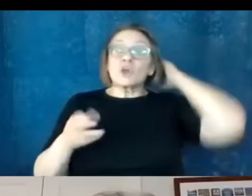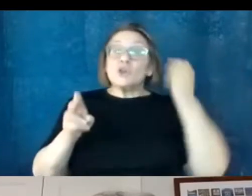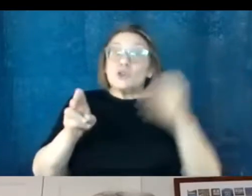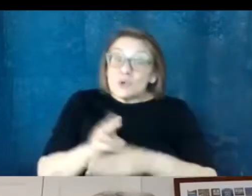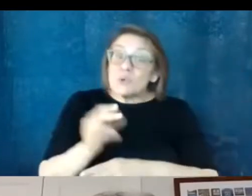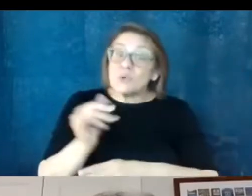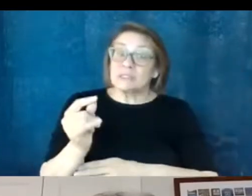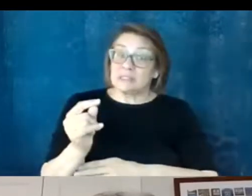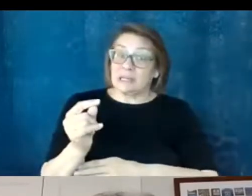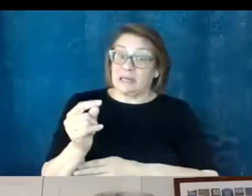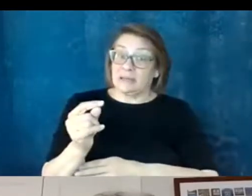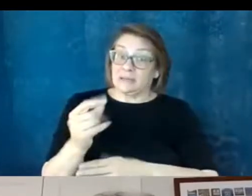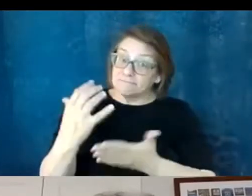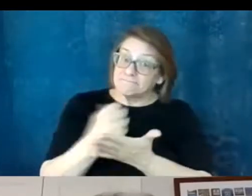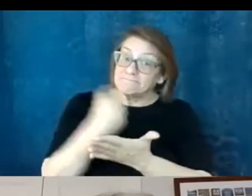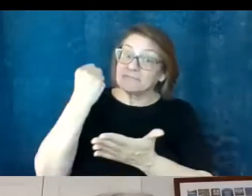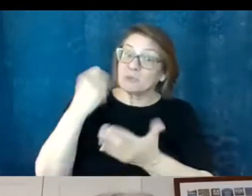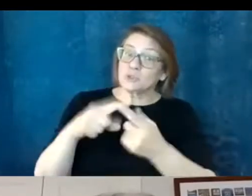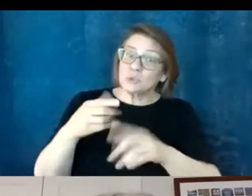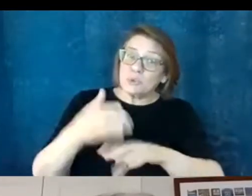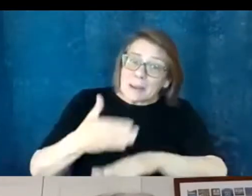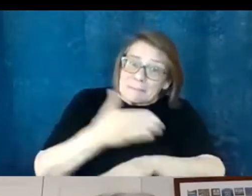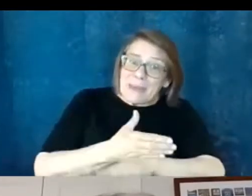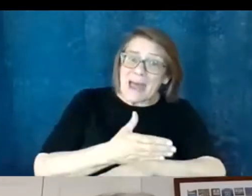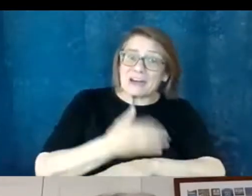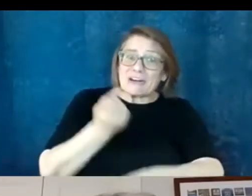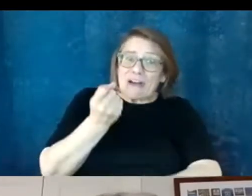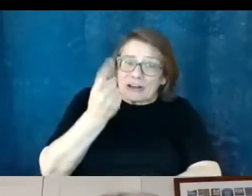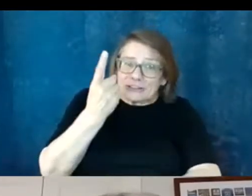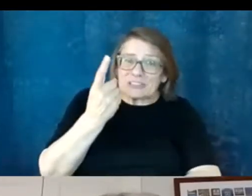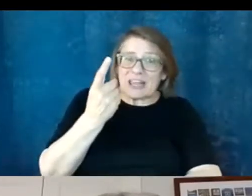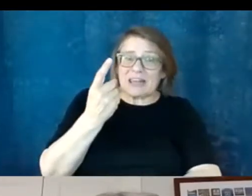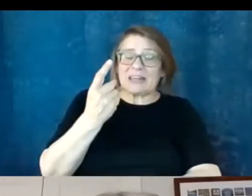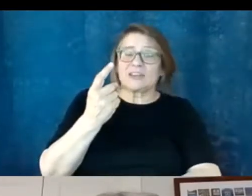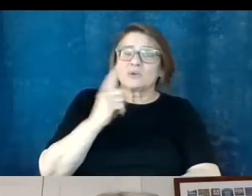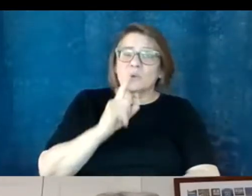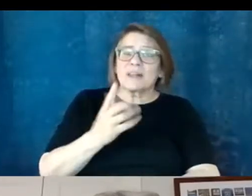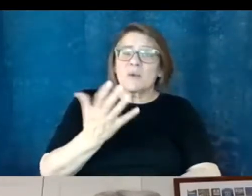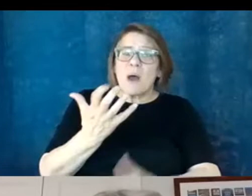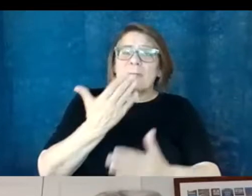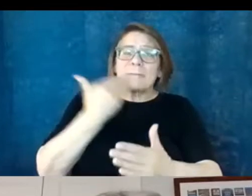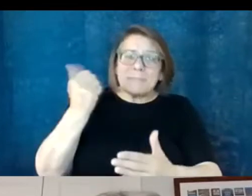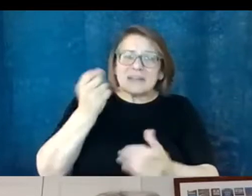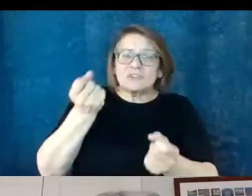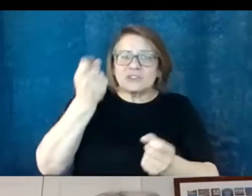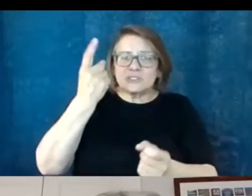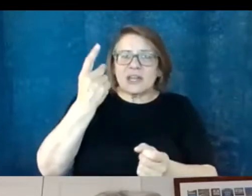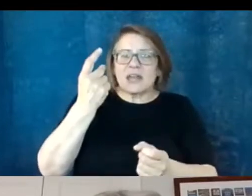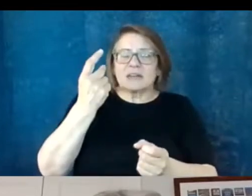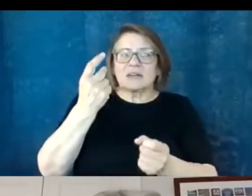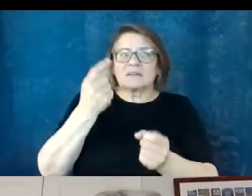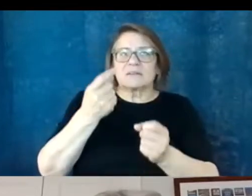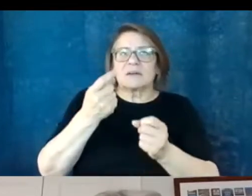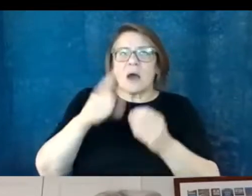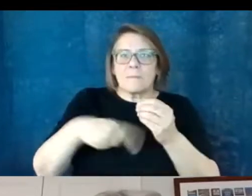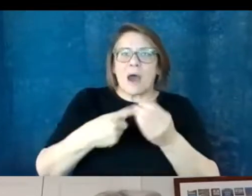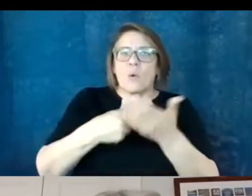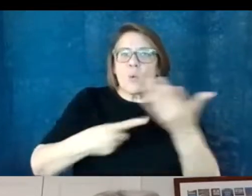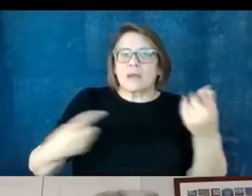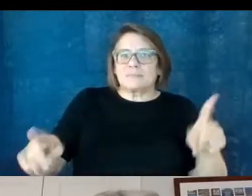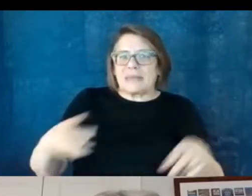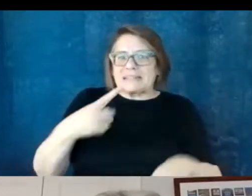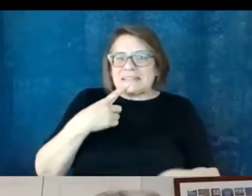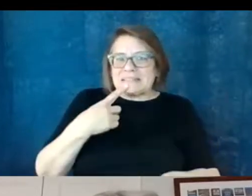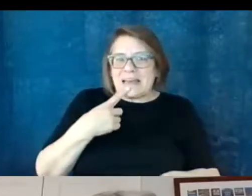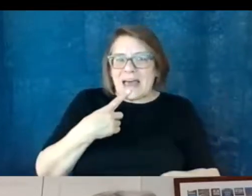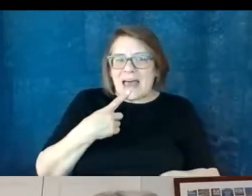in order to get better understanding, optimal understanding from what is being said